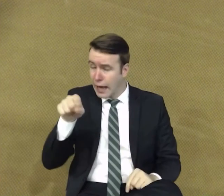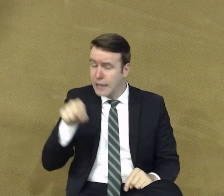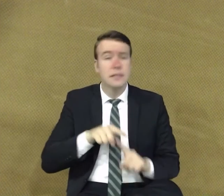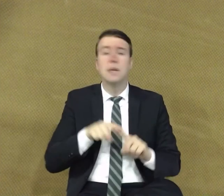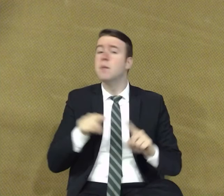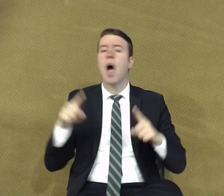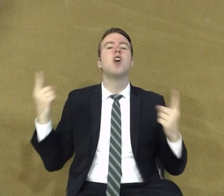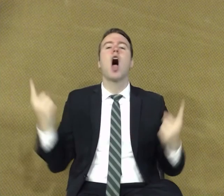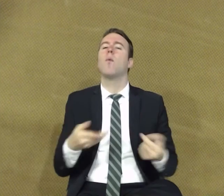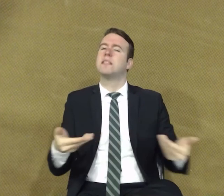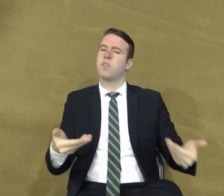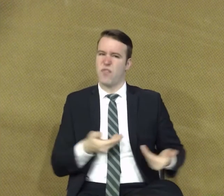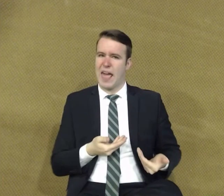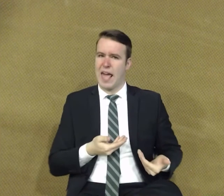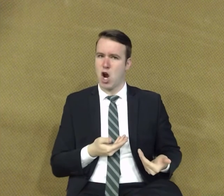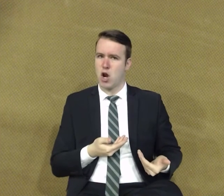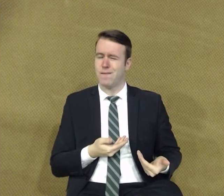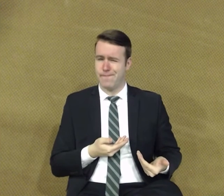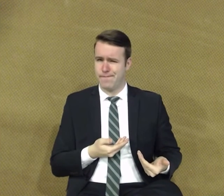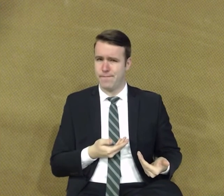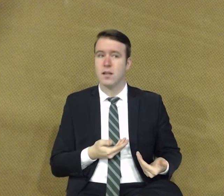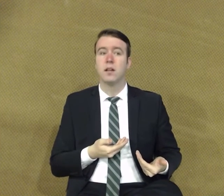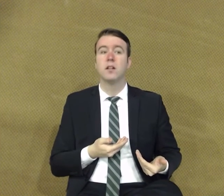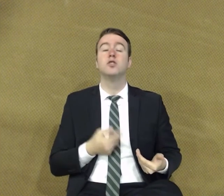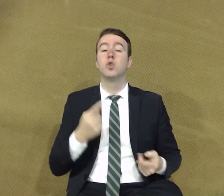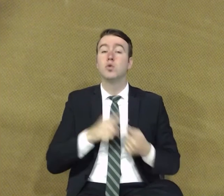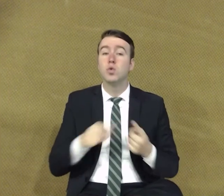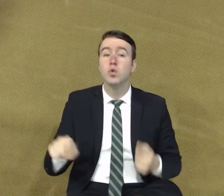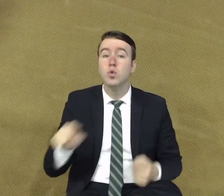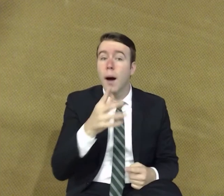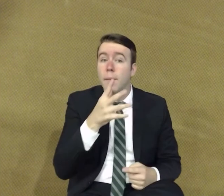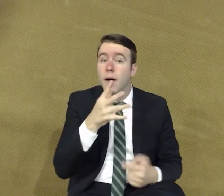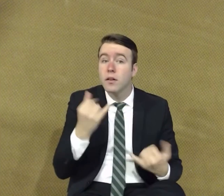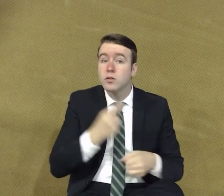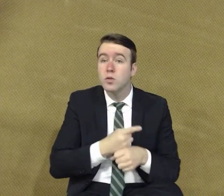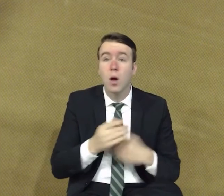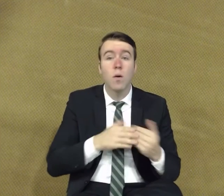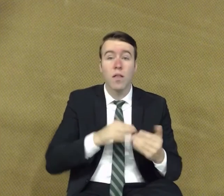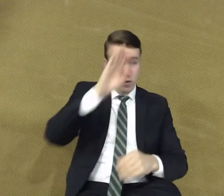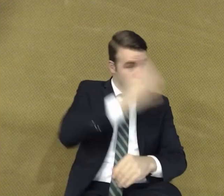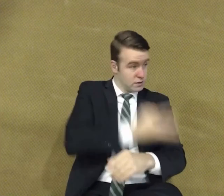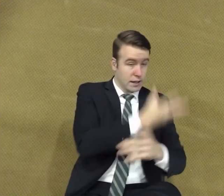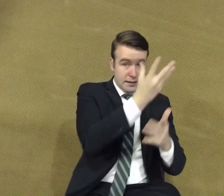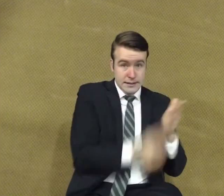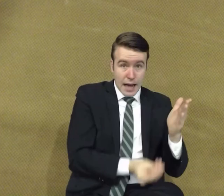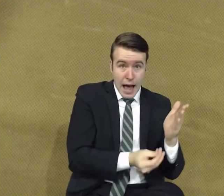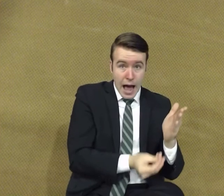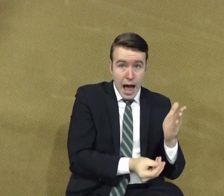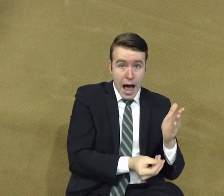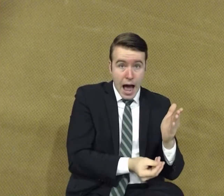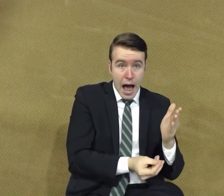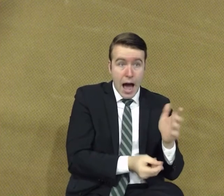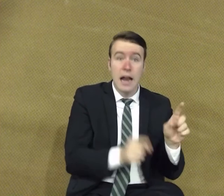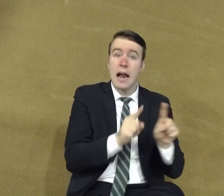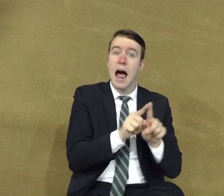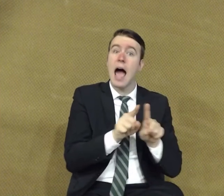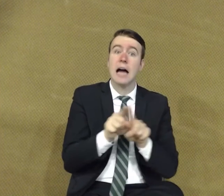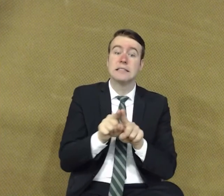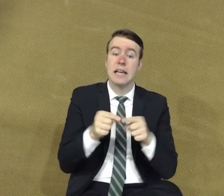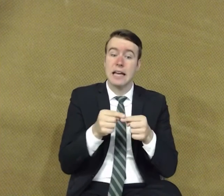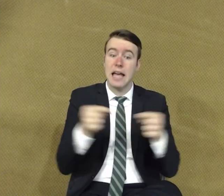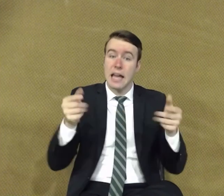it's always there. And so to you mothers today, whether your sons died as